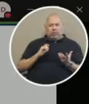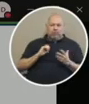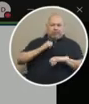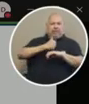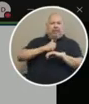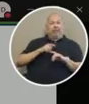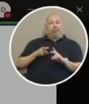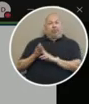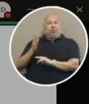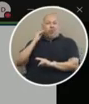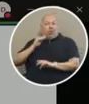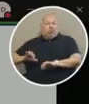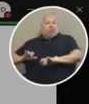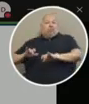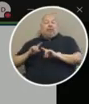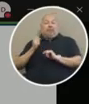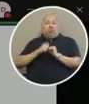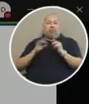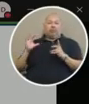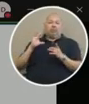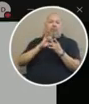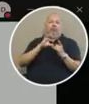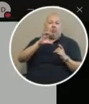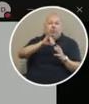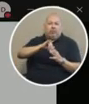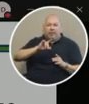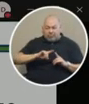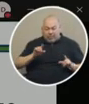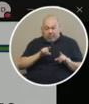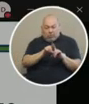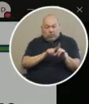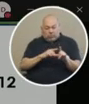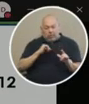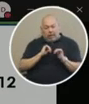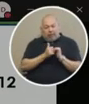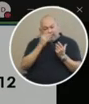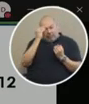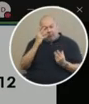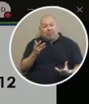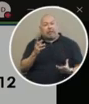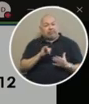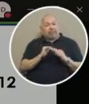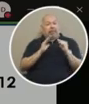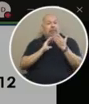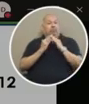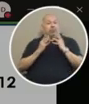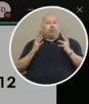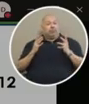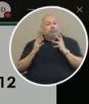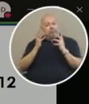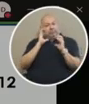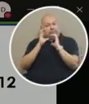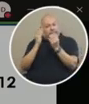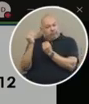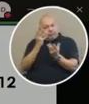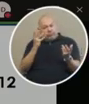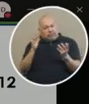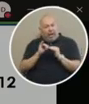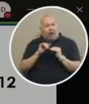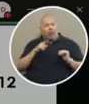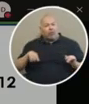up virtually and everybody that was involved in doing so, but also how the information has been communicated and